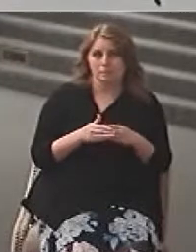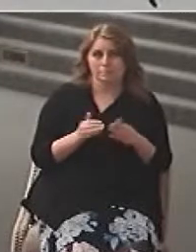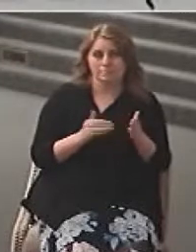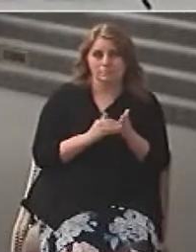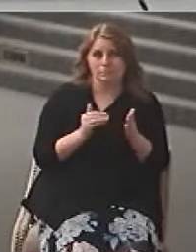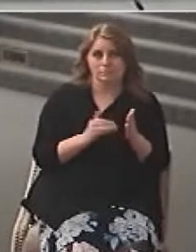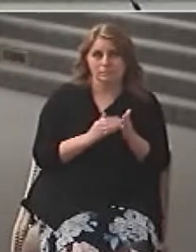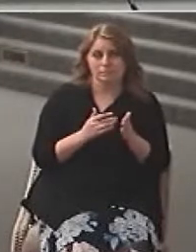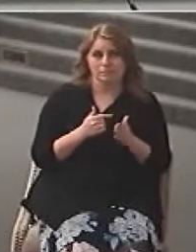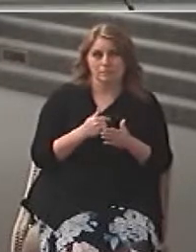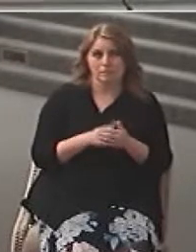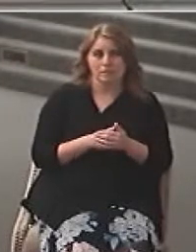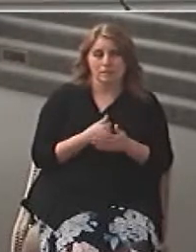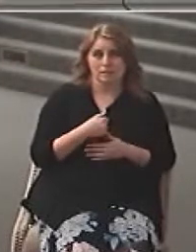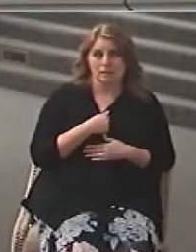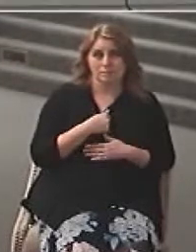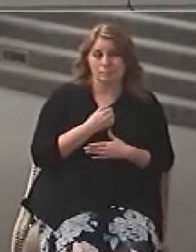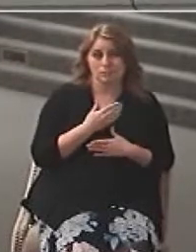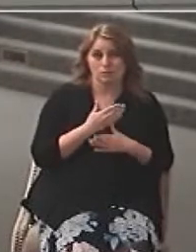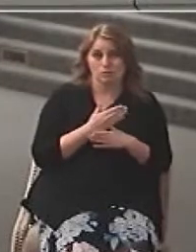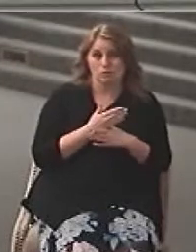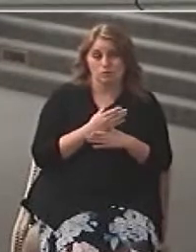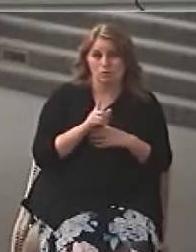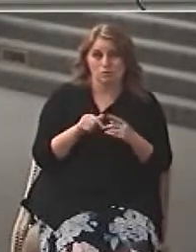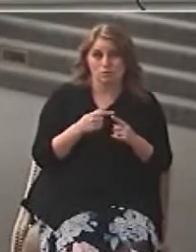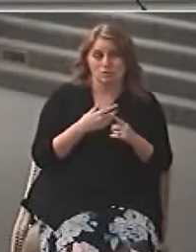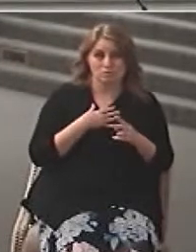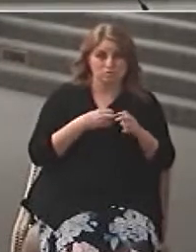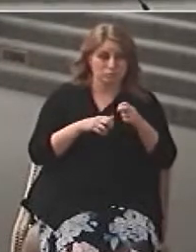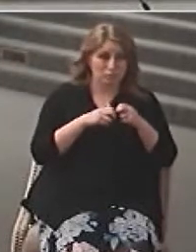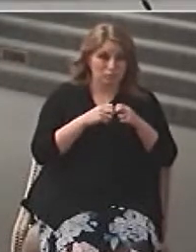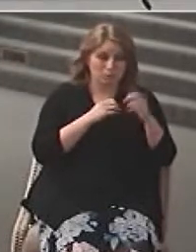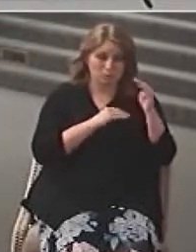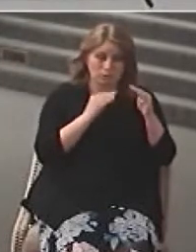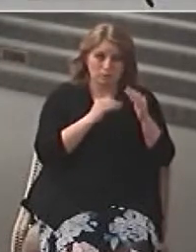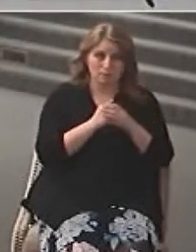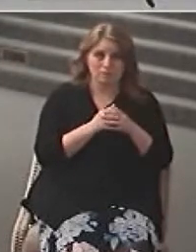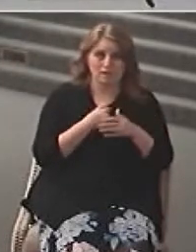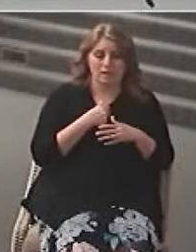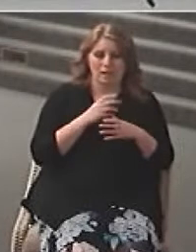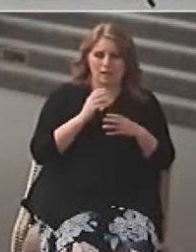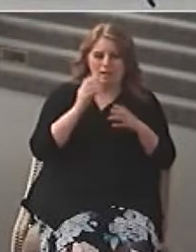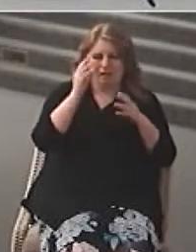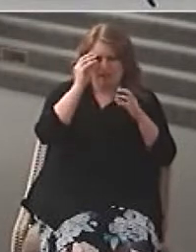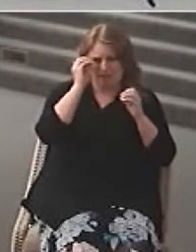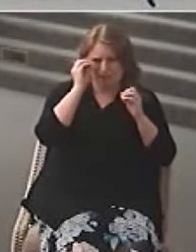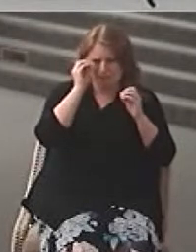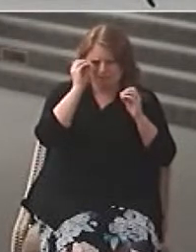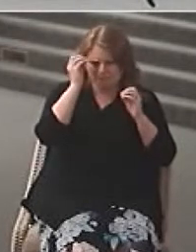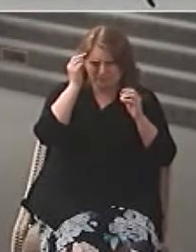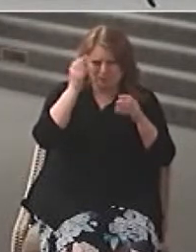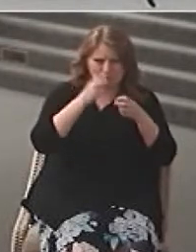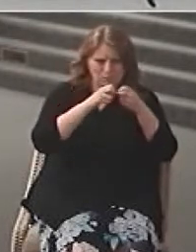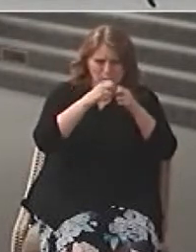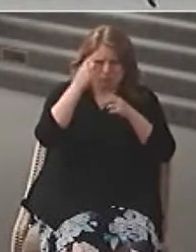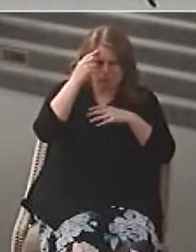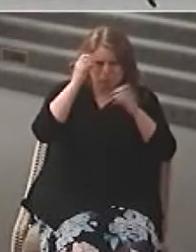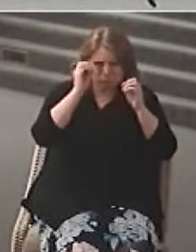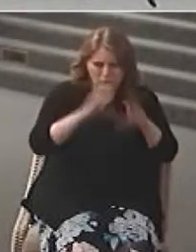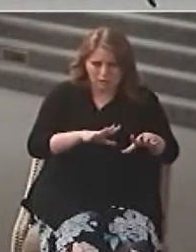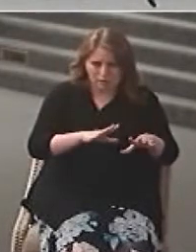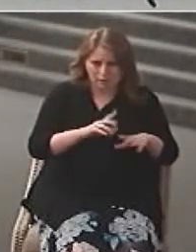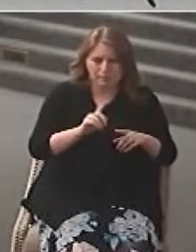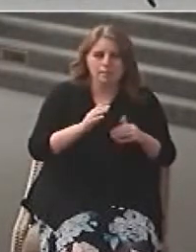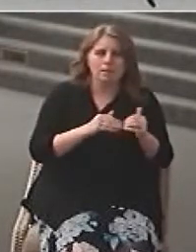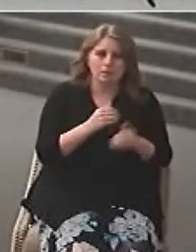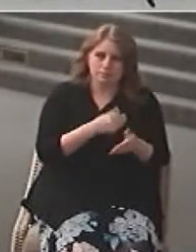I fish with my problems. I'll get up and cast them out, then I want to reel them back in too many times. I